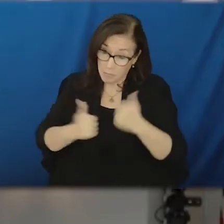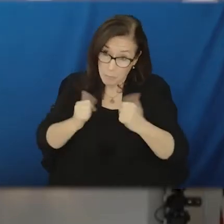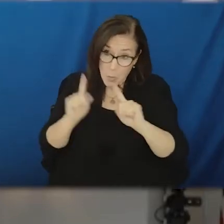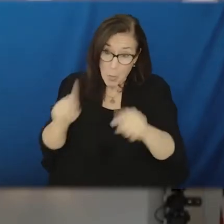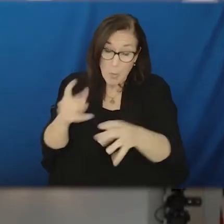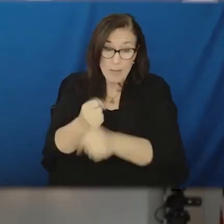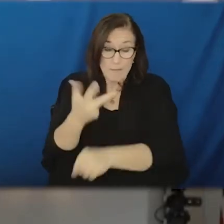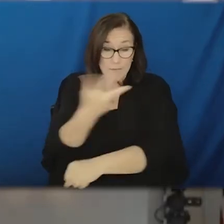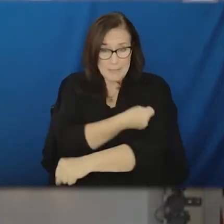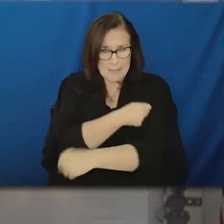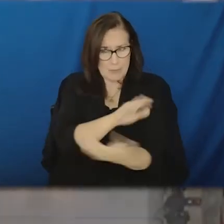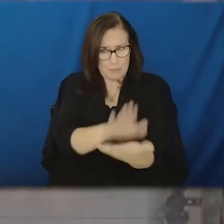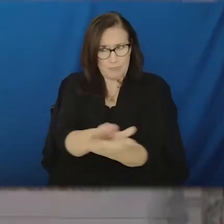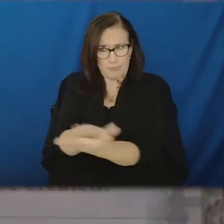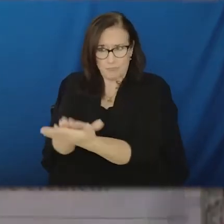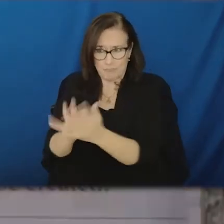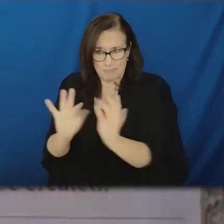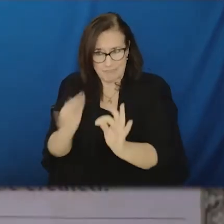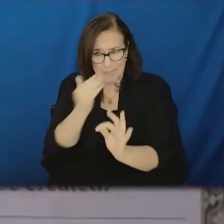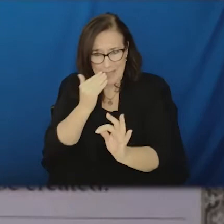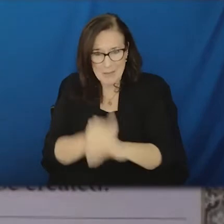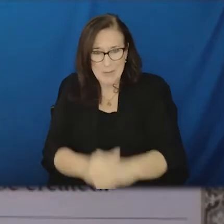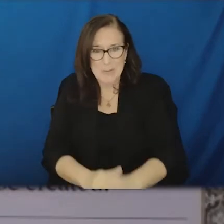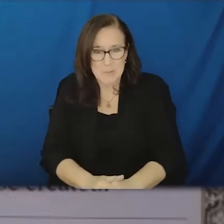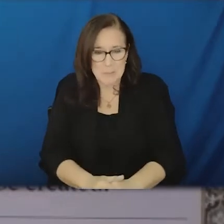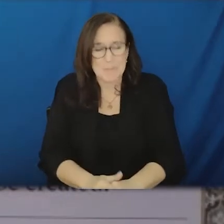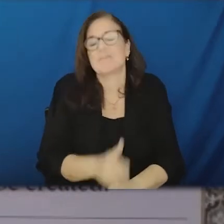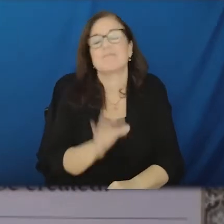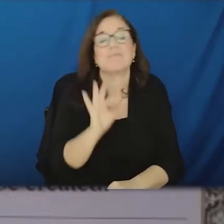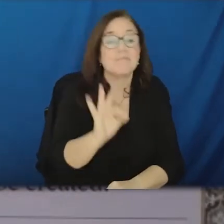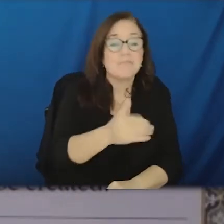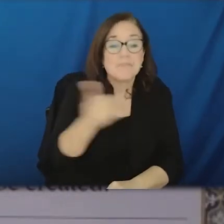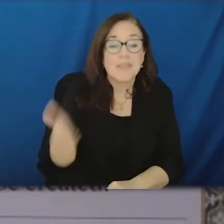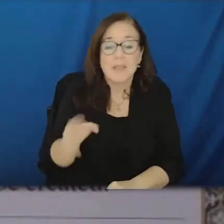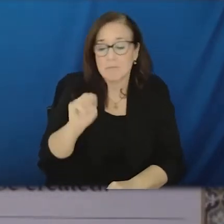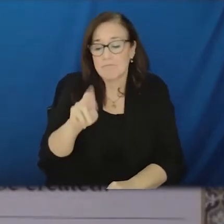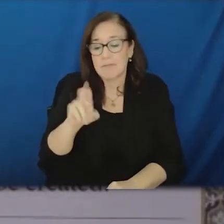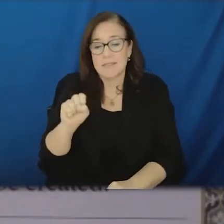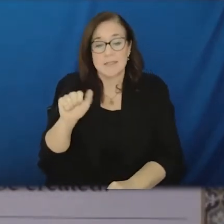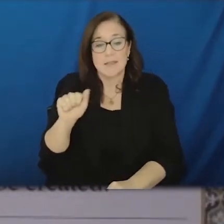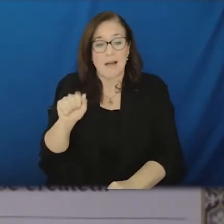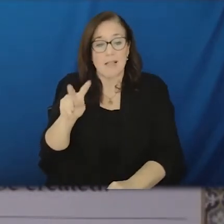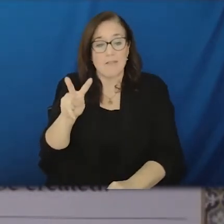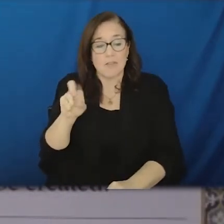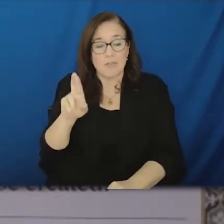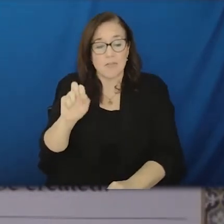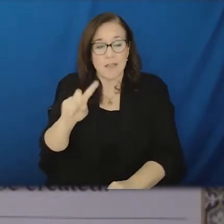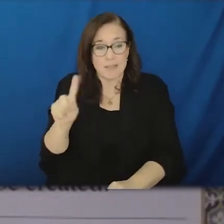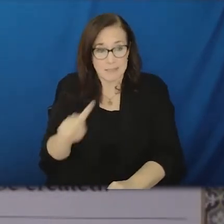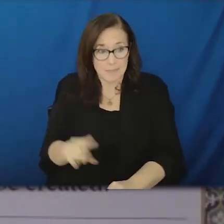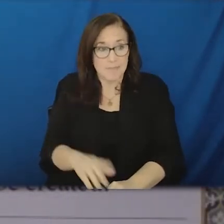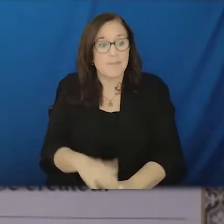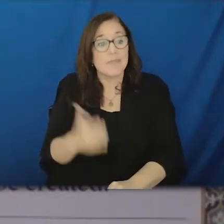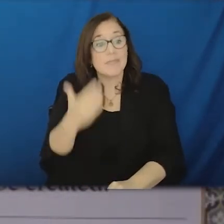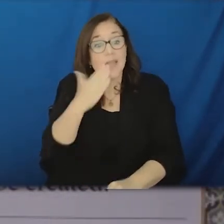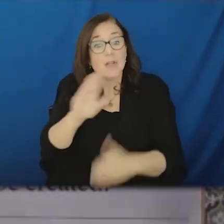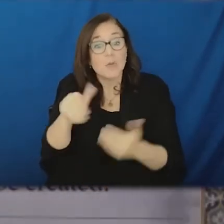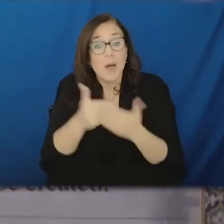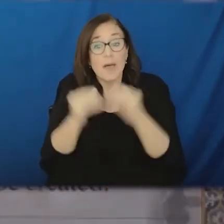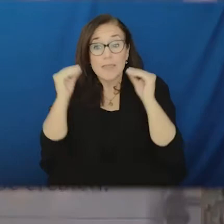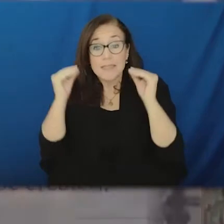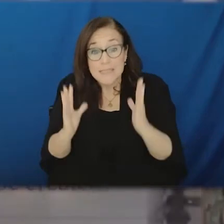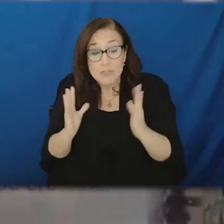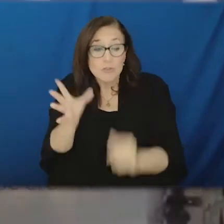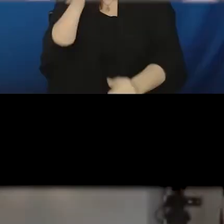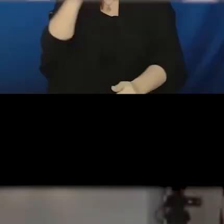And thank you. Ms. Alvarez, please. Big thank you to all the teachers, the parents, admin, Ms. Maldonado,